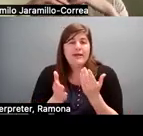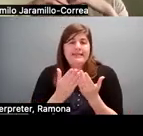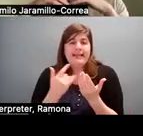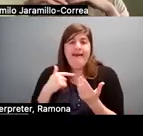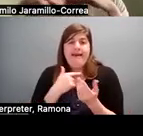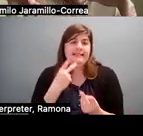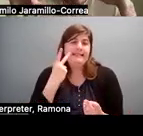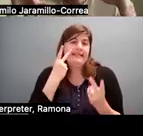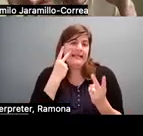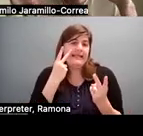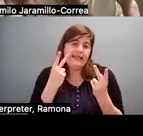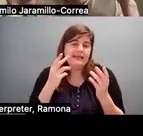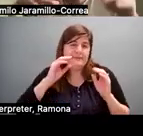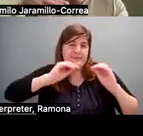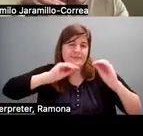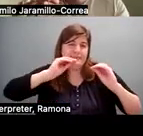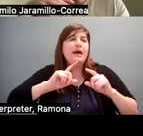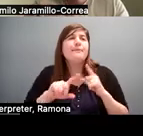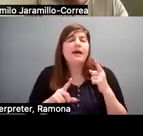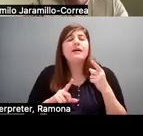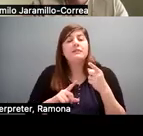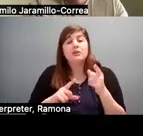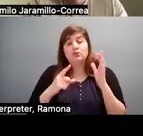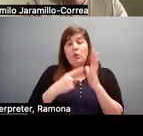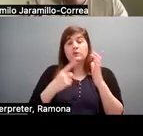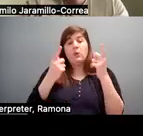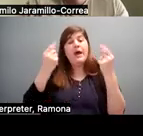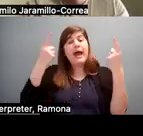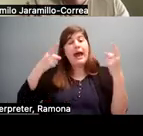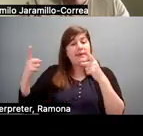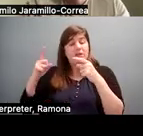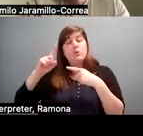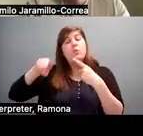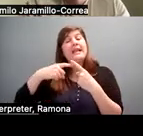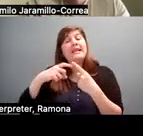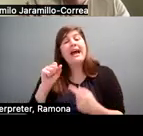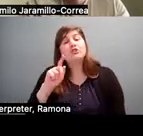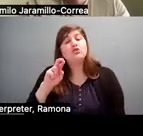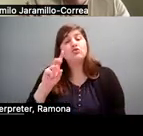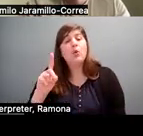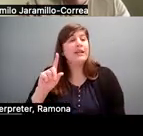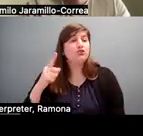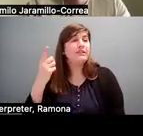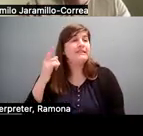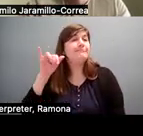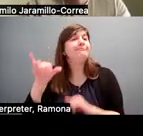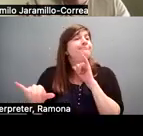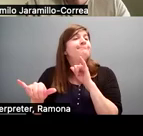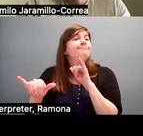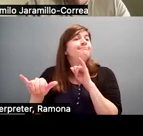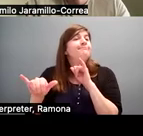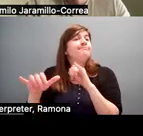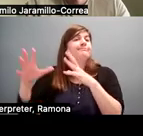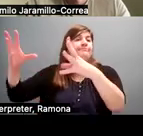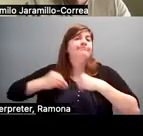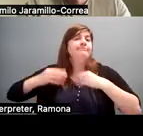see, but it shows what happens when the asteroid just sits down and sunbathes for a long